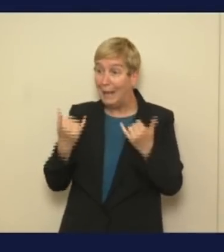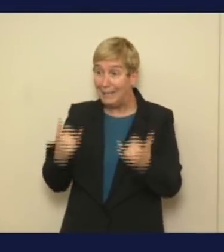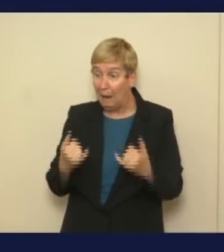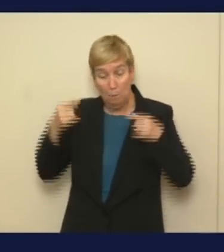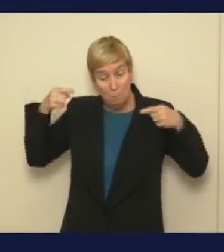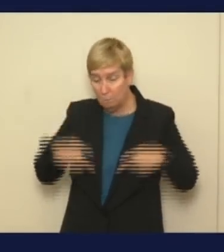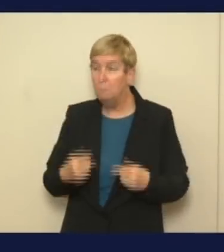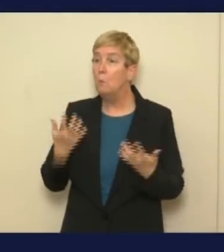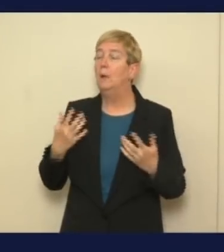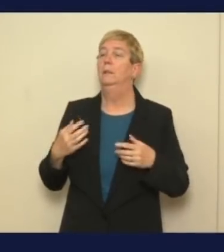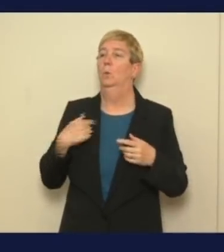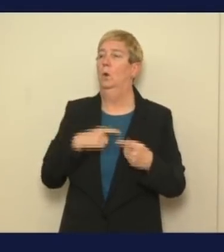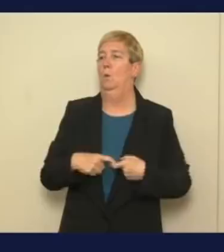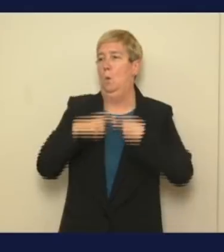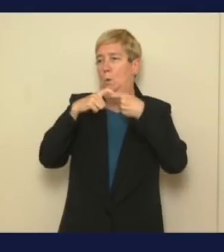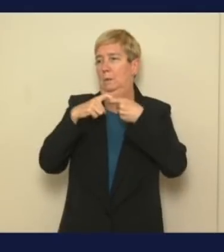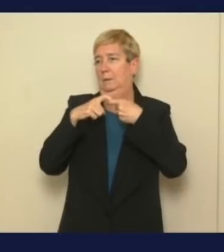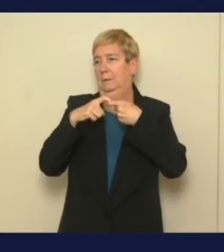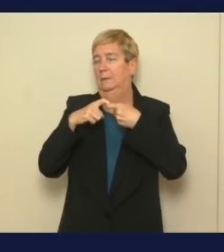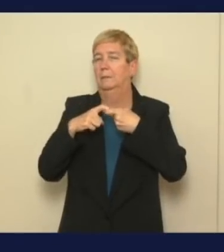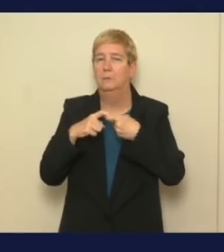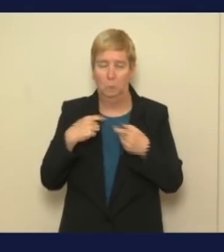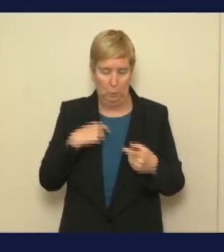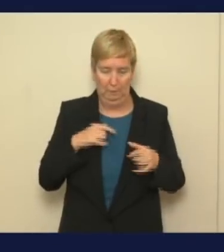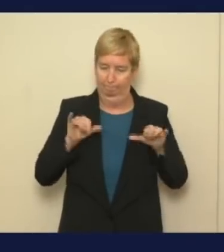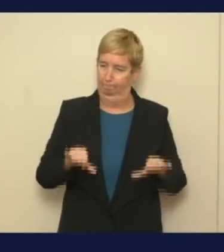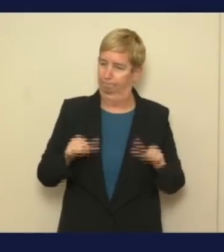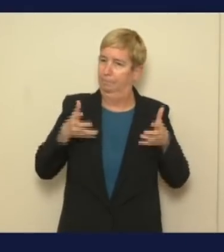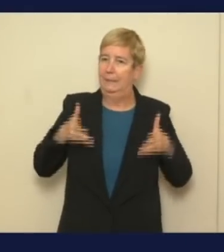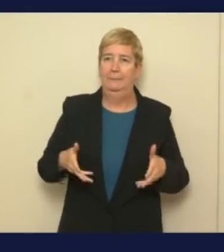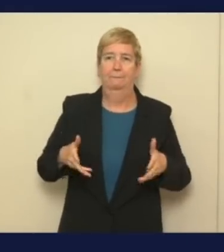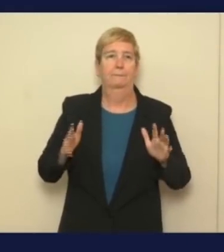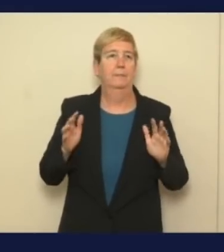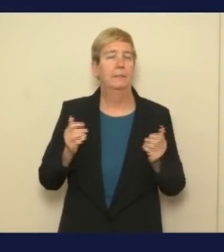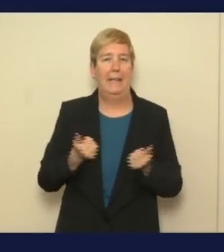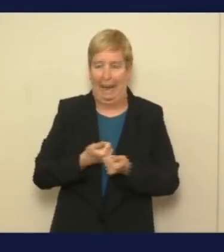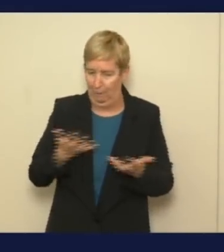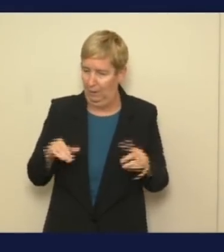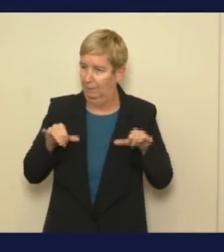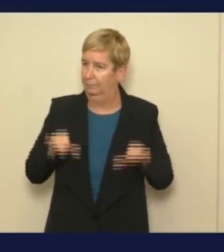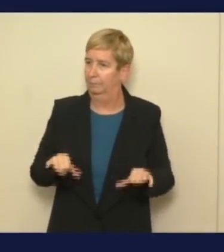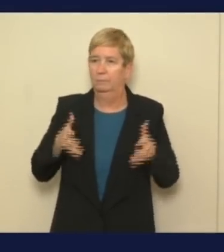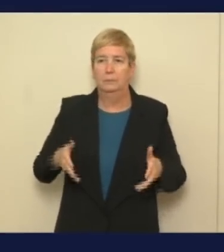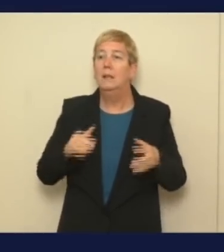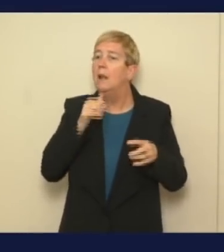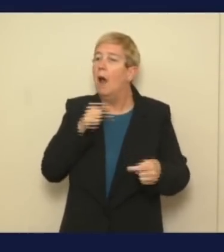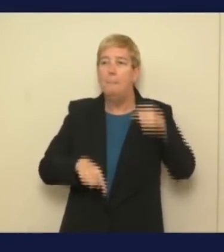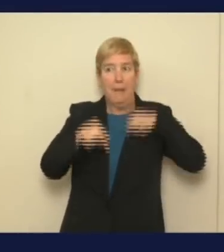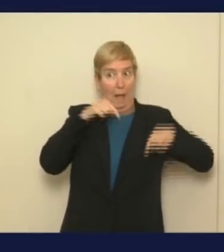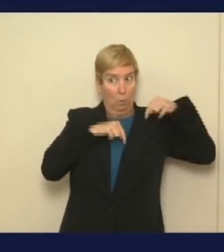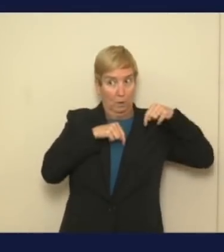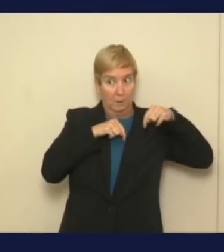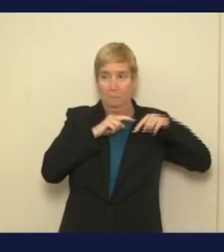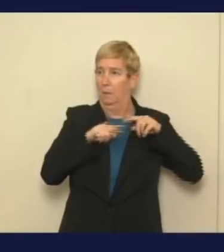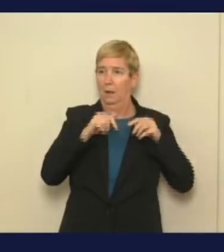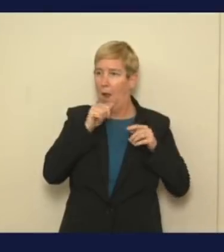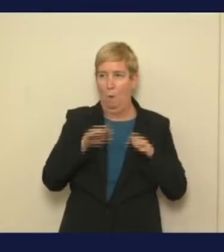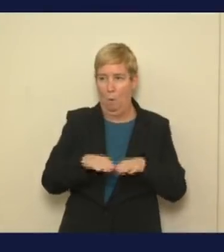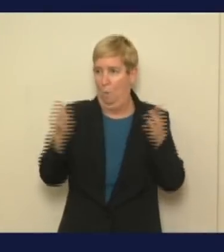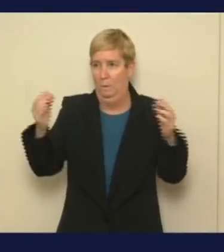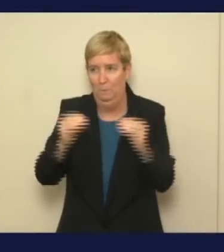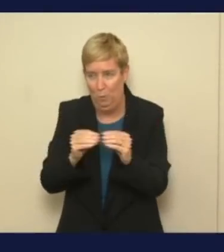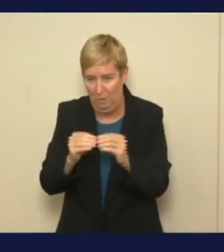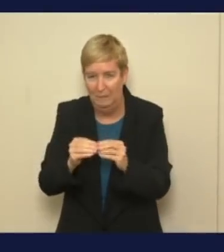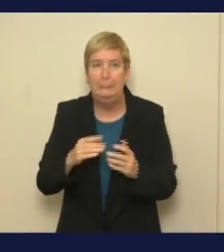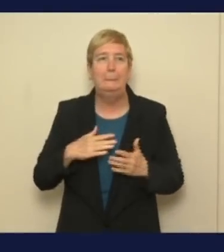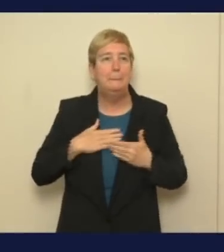a phase 2 pause. We're going to leave everything else the way that it is. We're not going to go backwards. I need you to do more. We're going